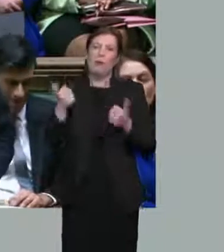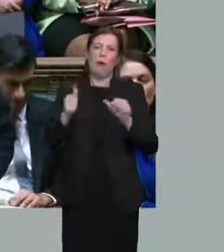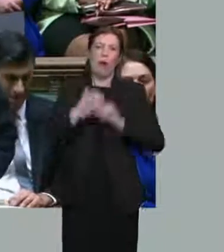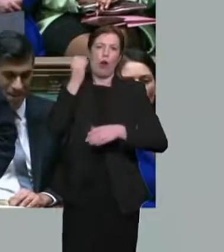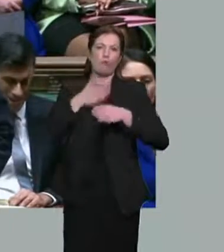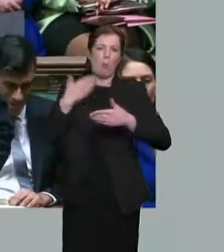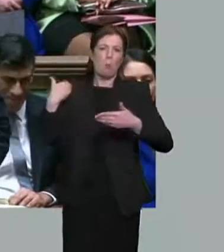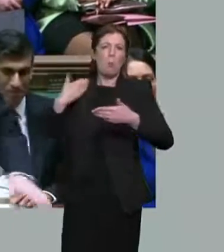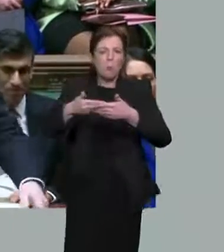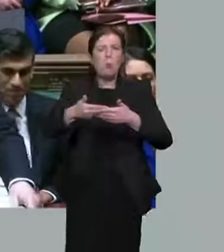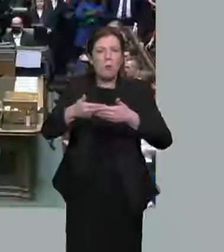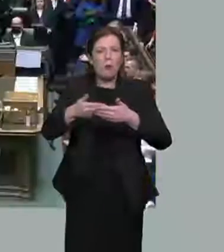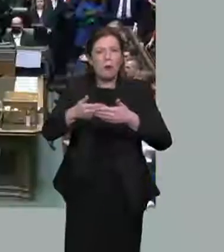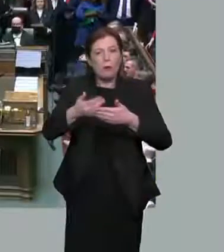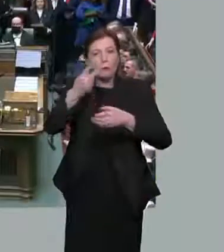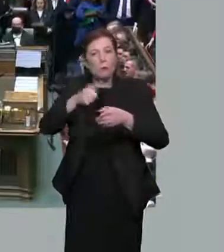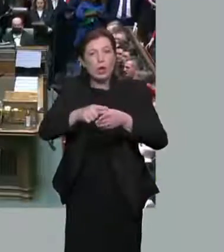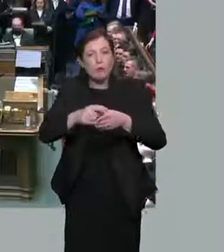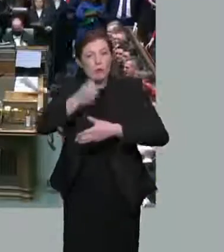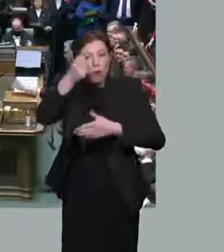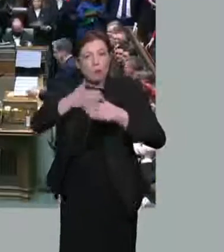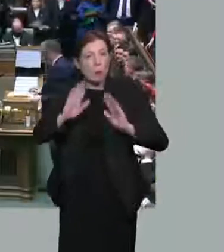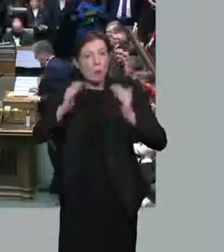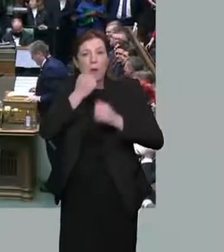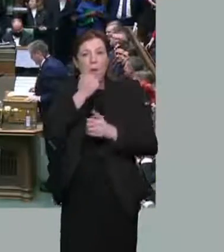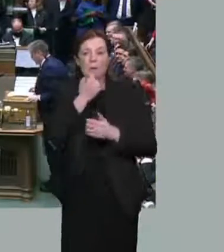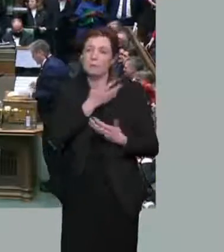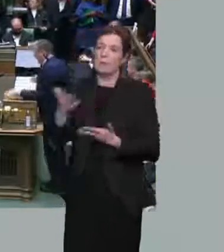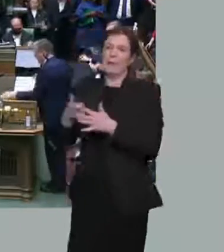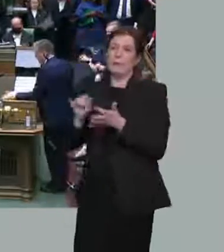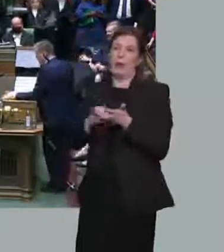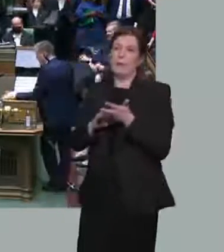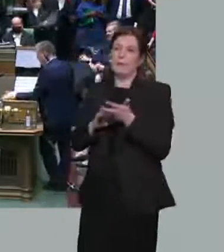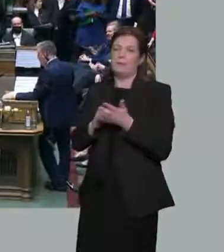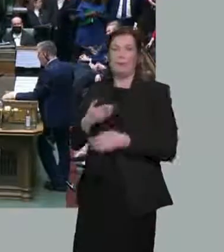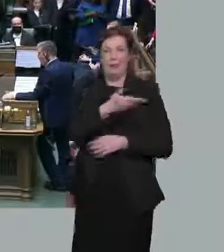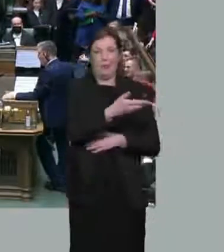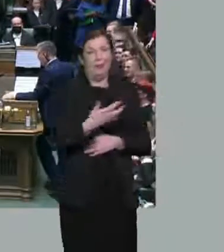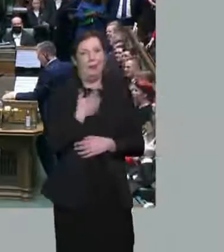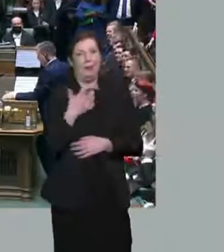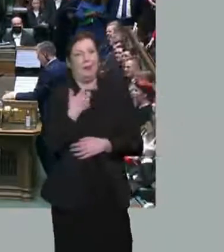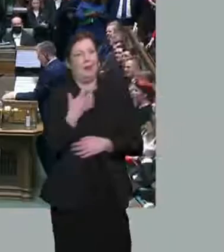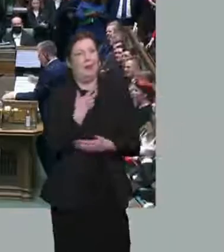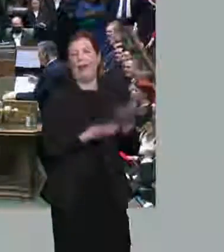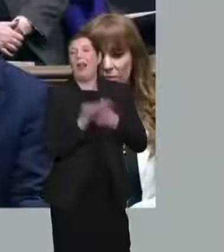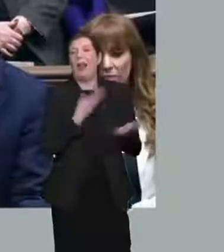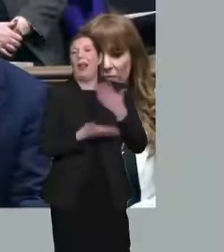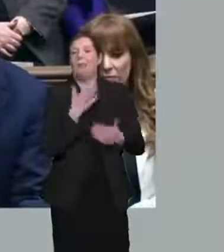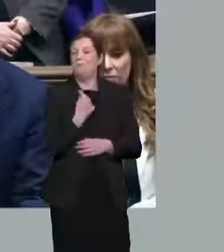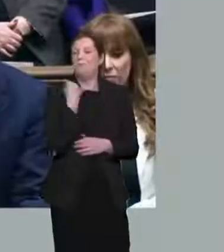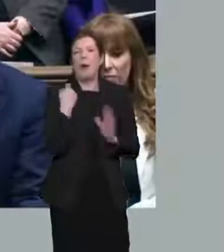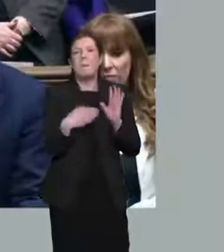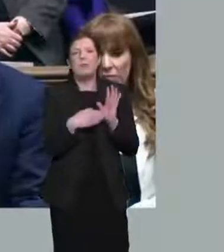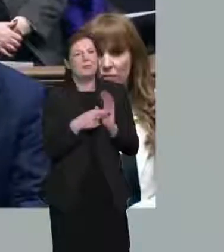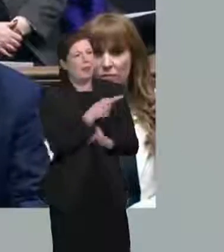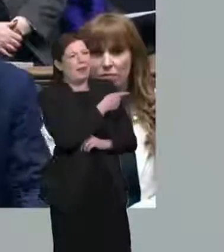before the pandemic began. Keir Starmer. He can complain all he likes, but on Monday, he ordered all of